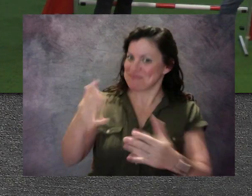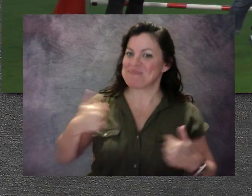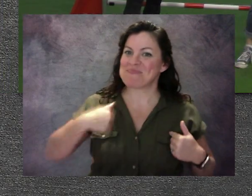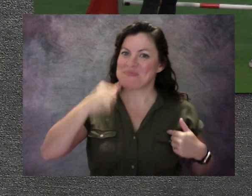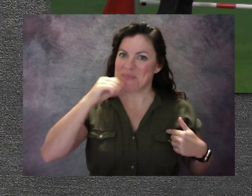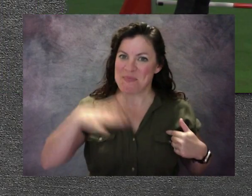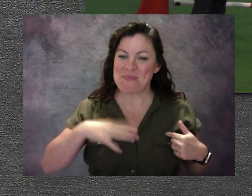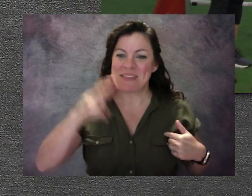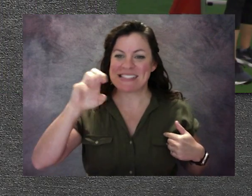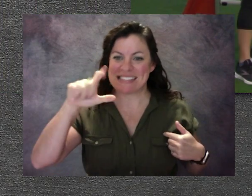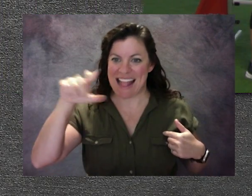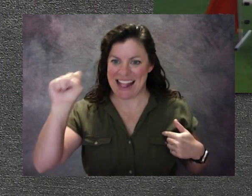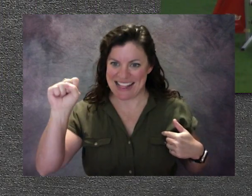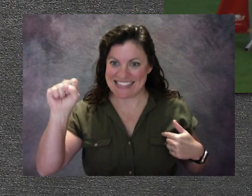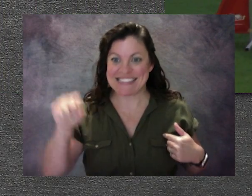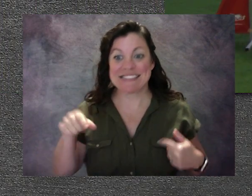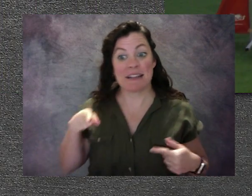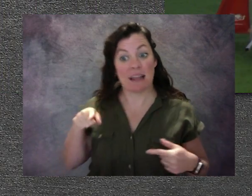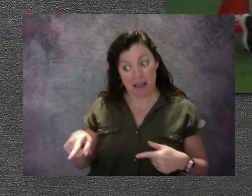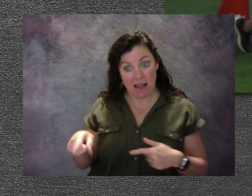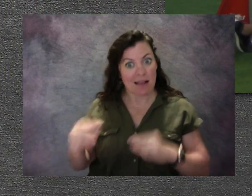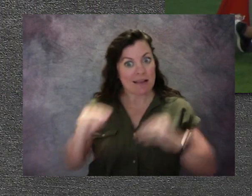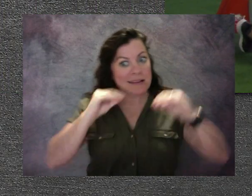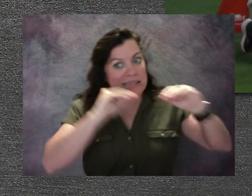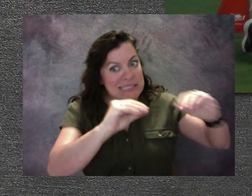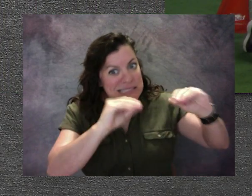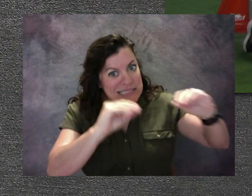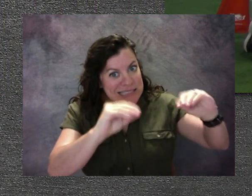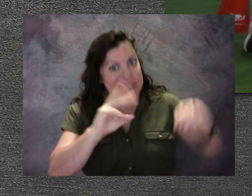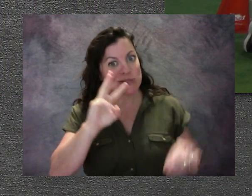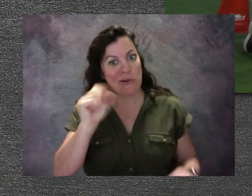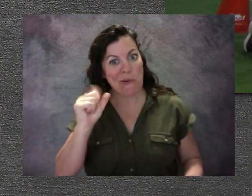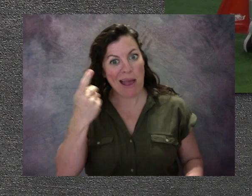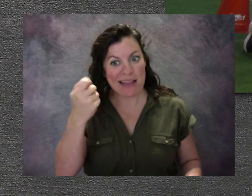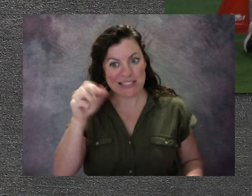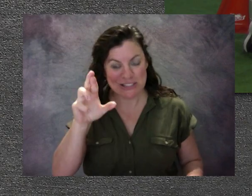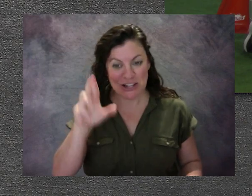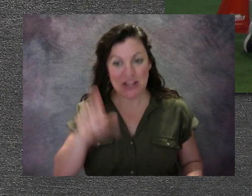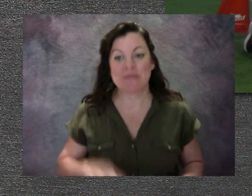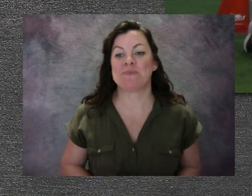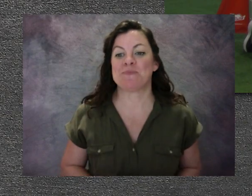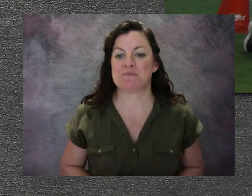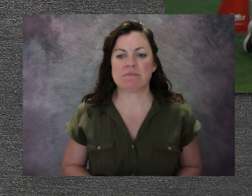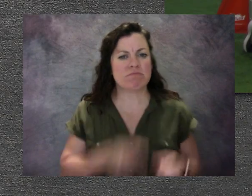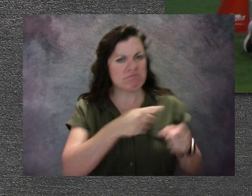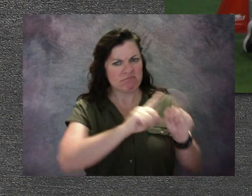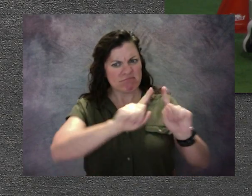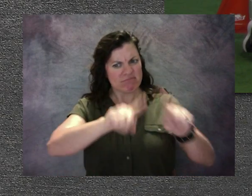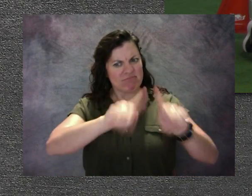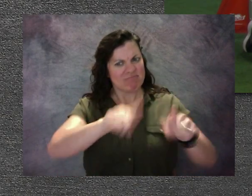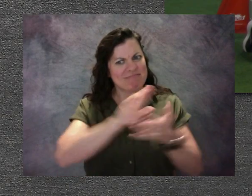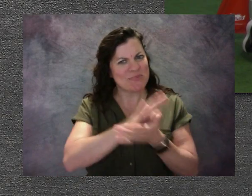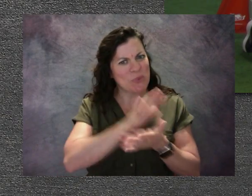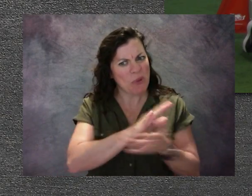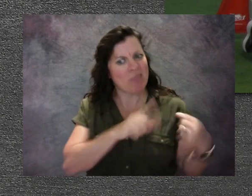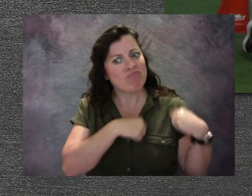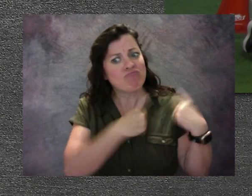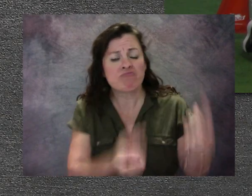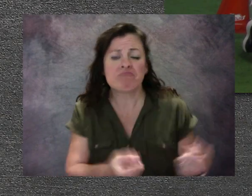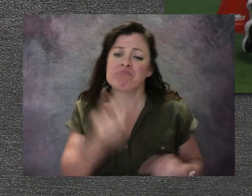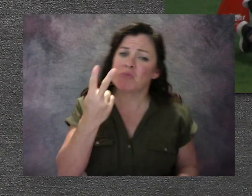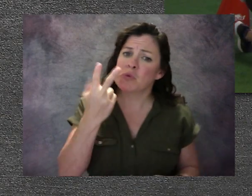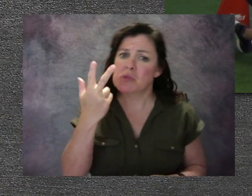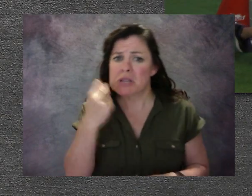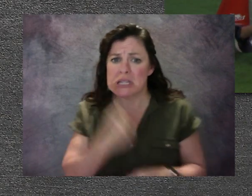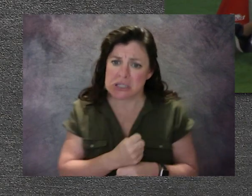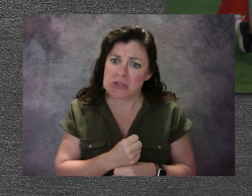Molly's teacher. Wagner's been coming to our Something Else dog school for a few years now. He started with the simple stuff, the